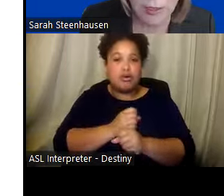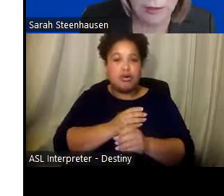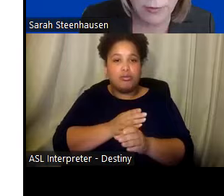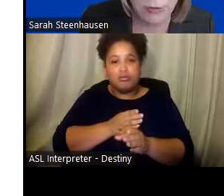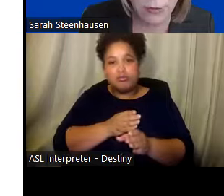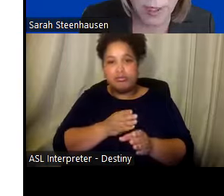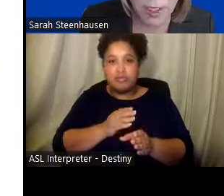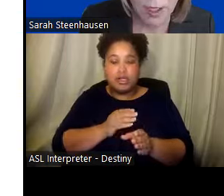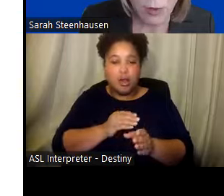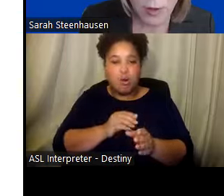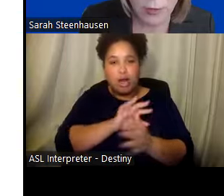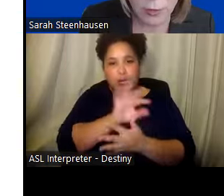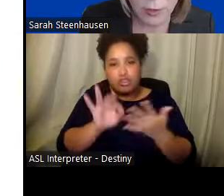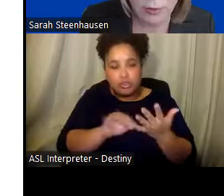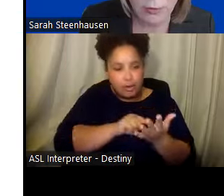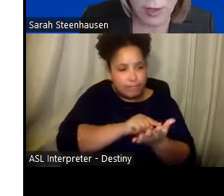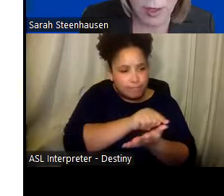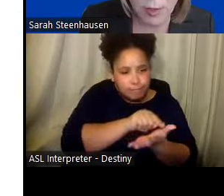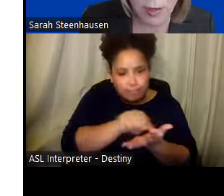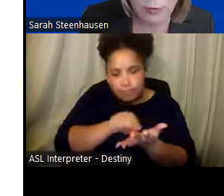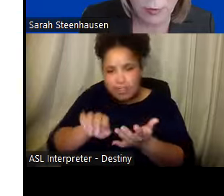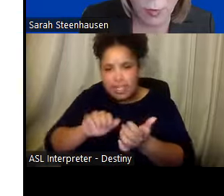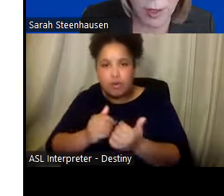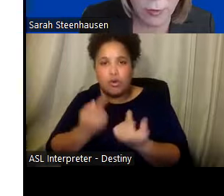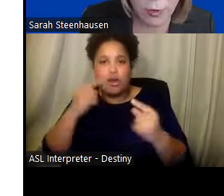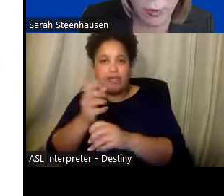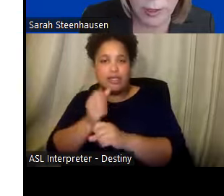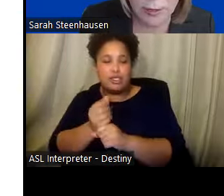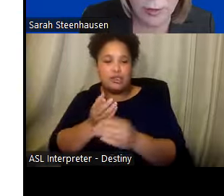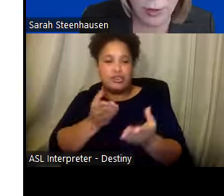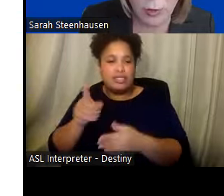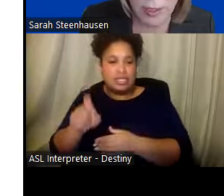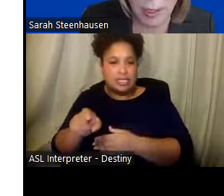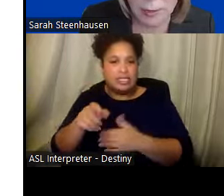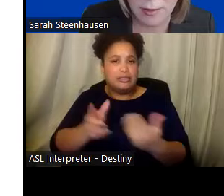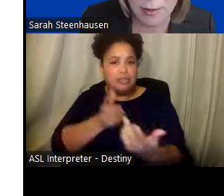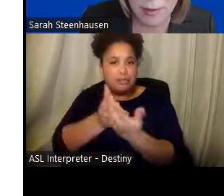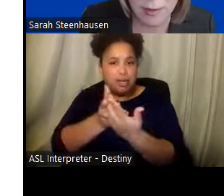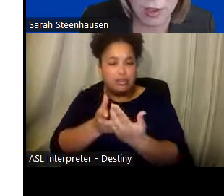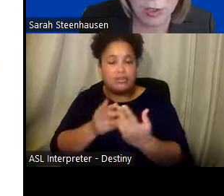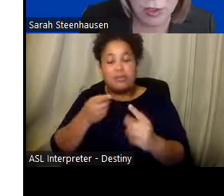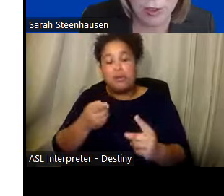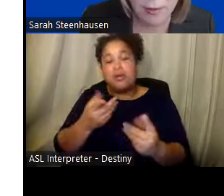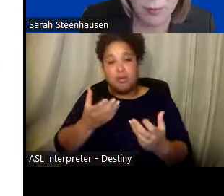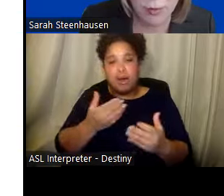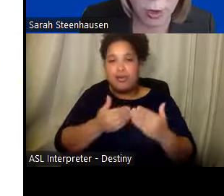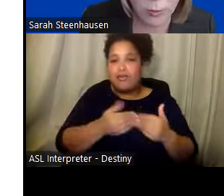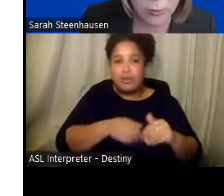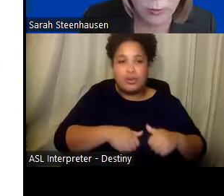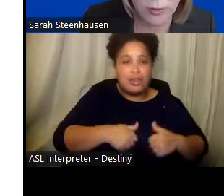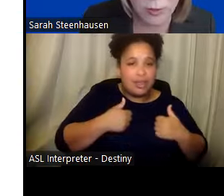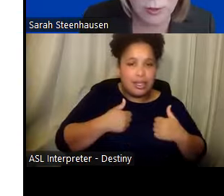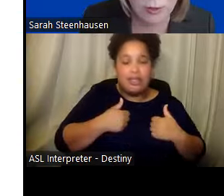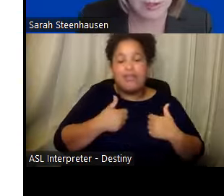at the state level so that wherever you live and whatever your needs are, you can access the needs, your home